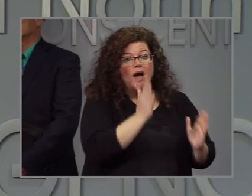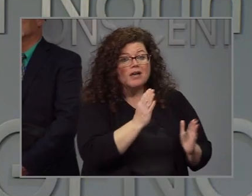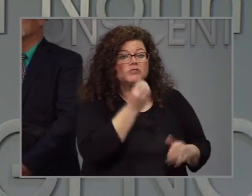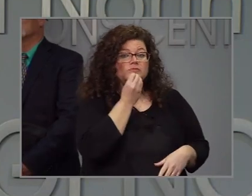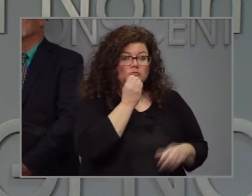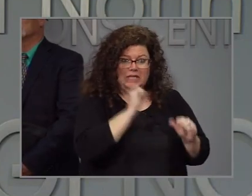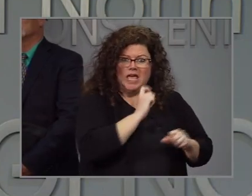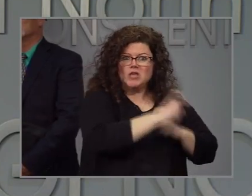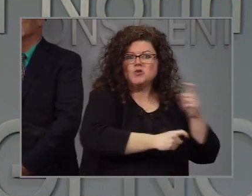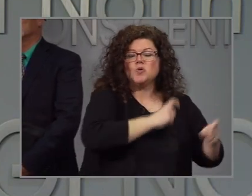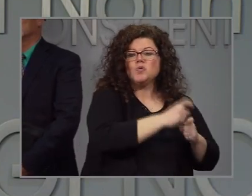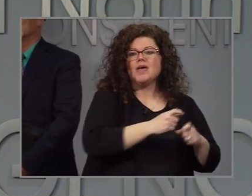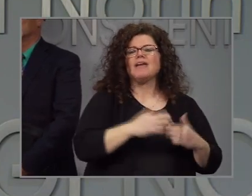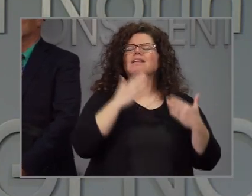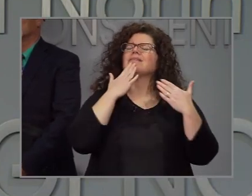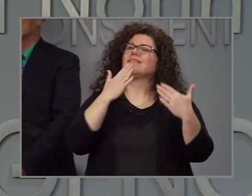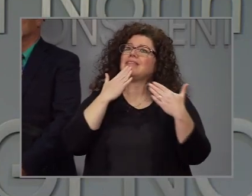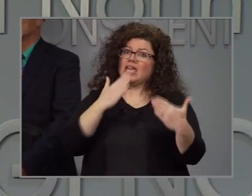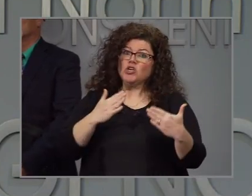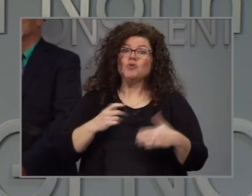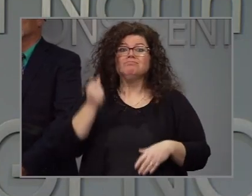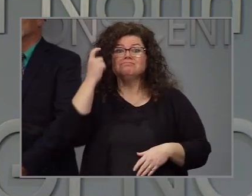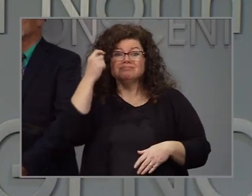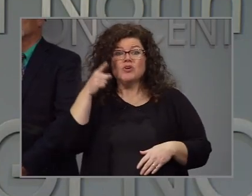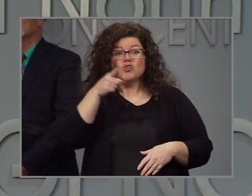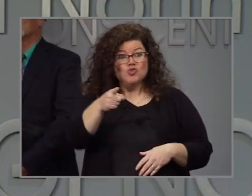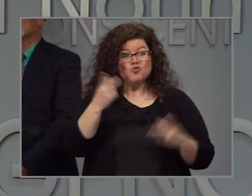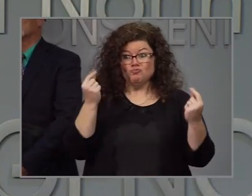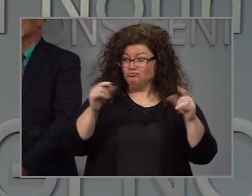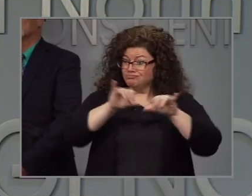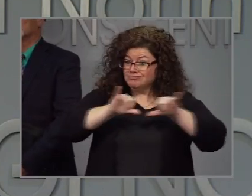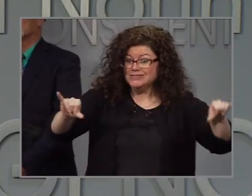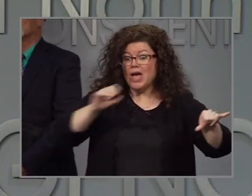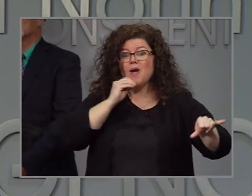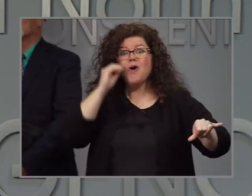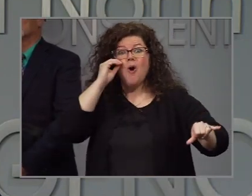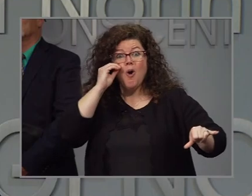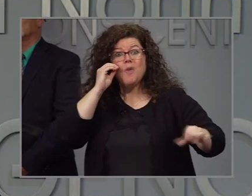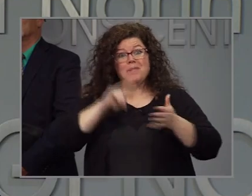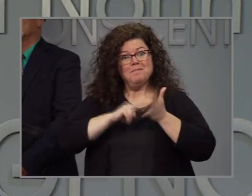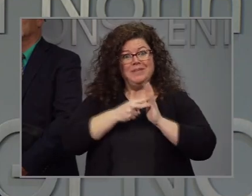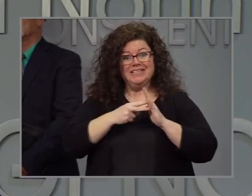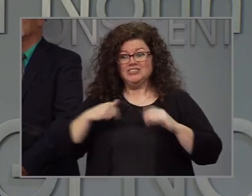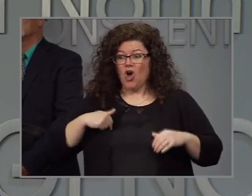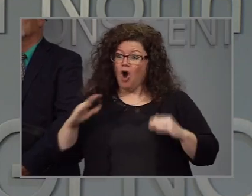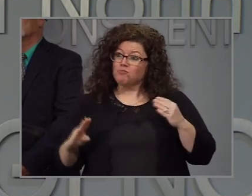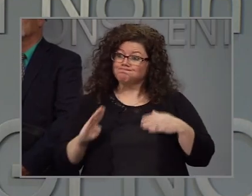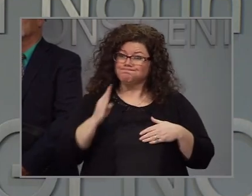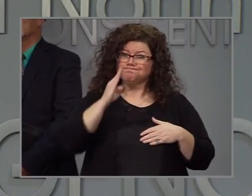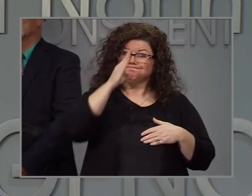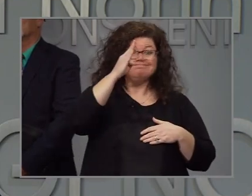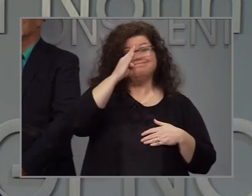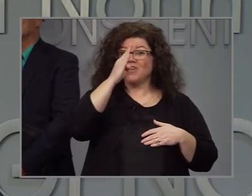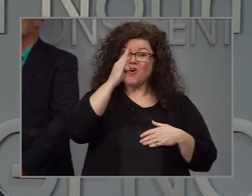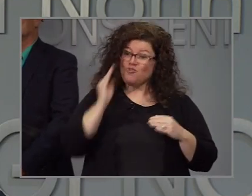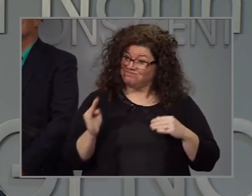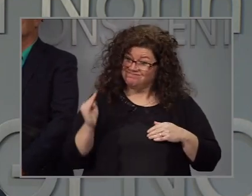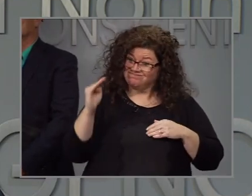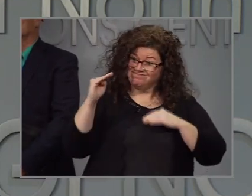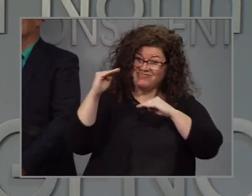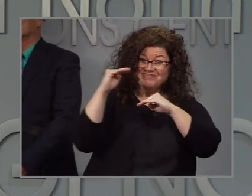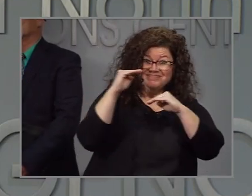guidelines. Your actions are flattening the curve and keeping this event manageable for our medical system. That's so